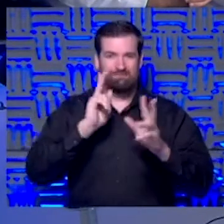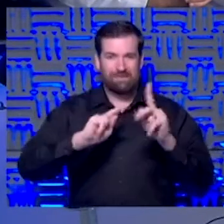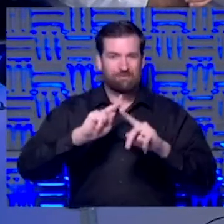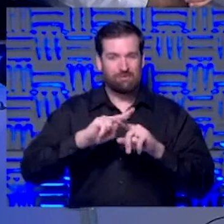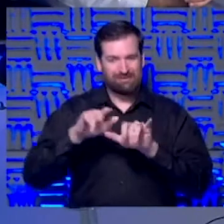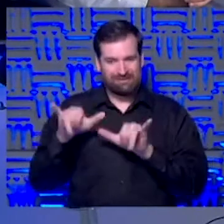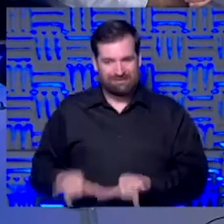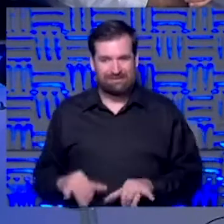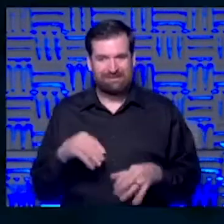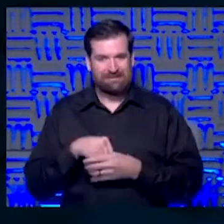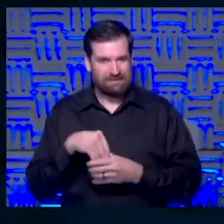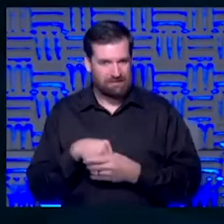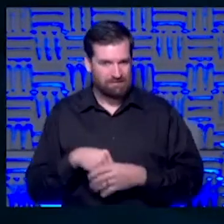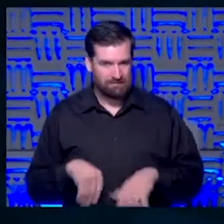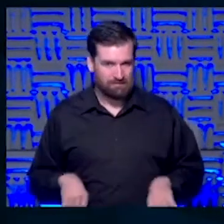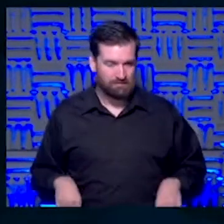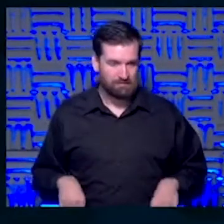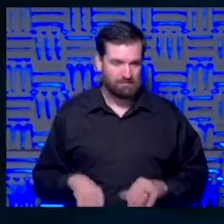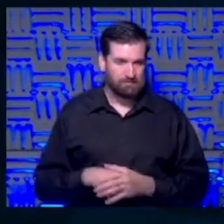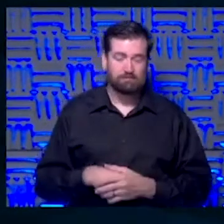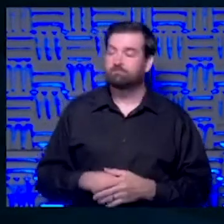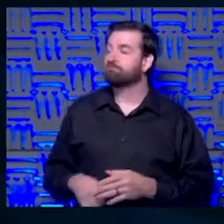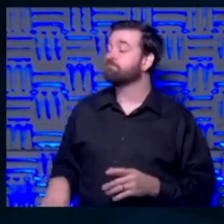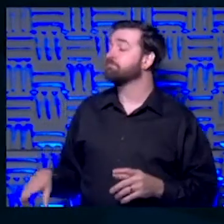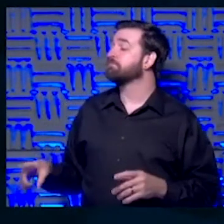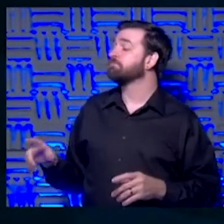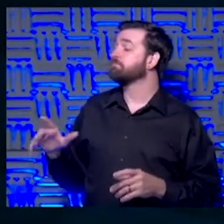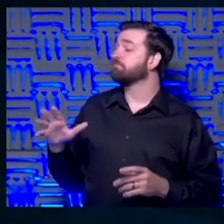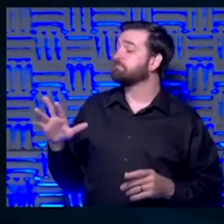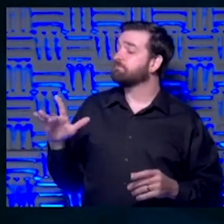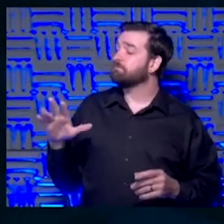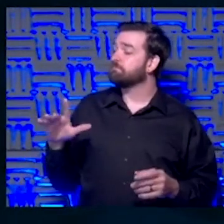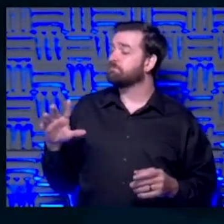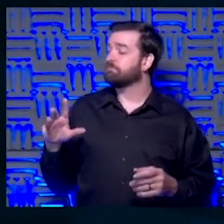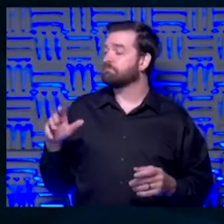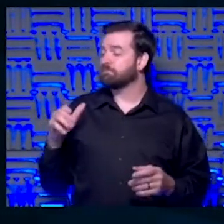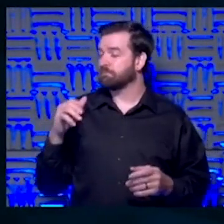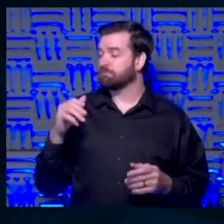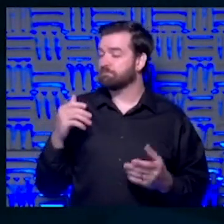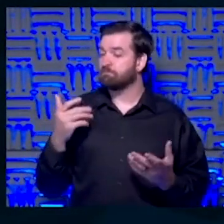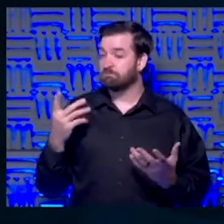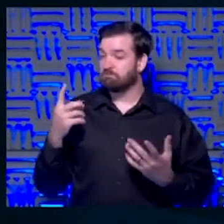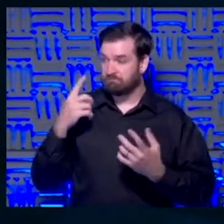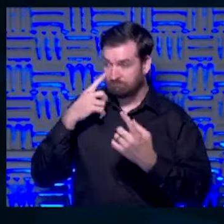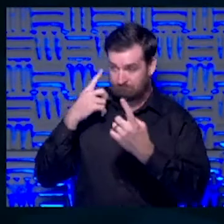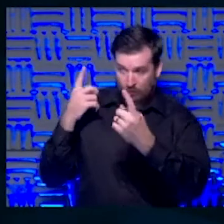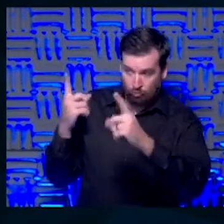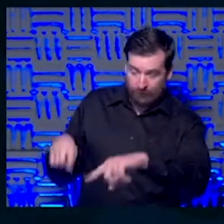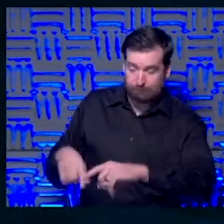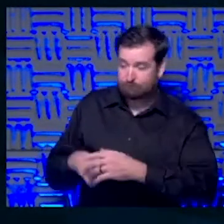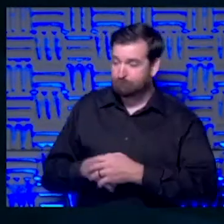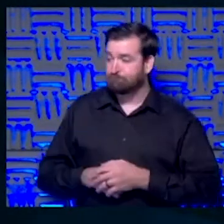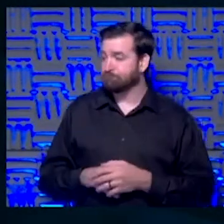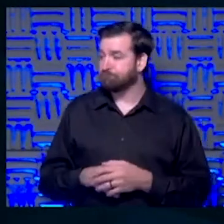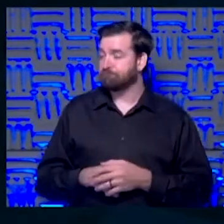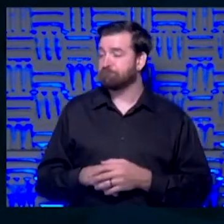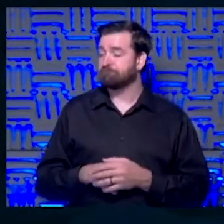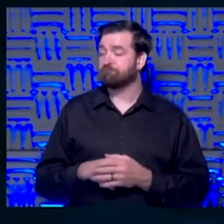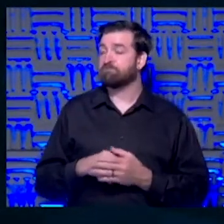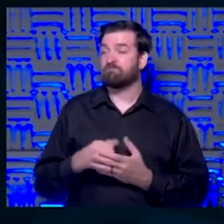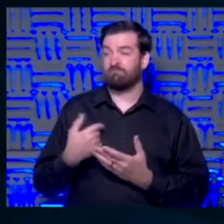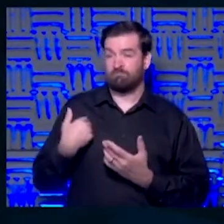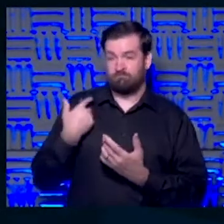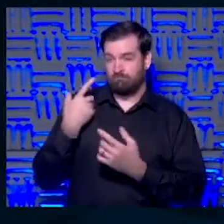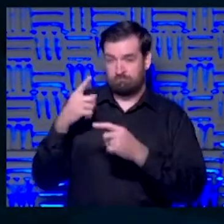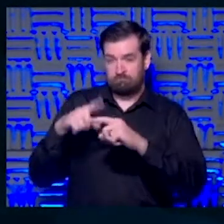that? I think that I agree with that. And I'm basing that